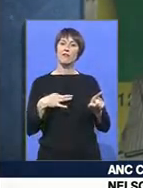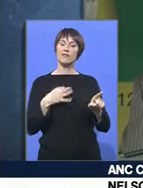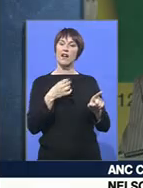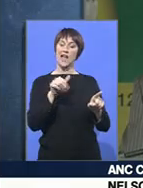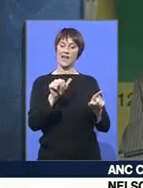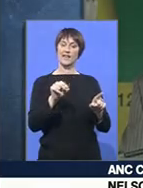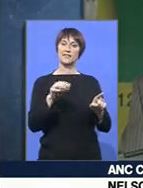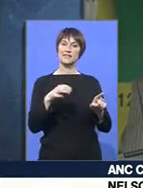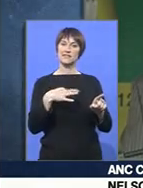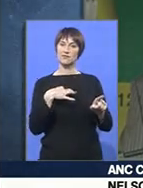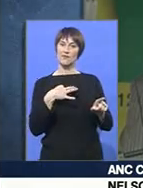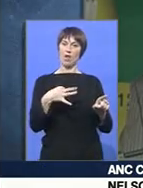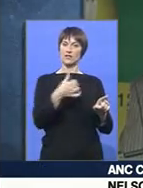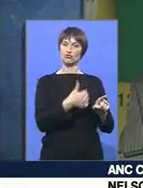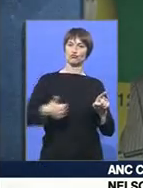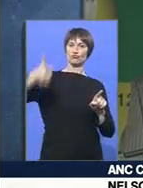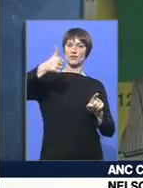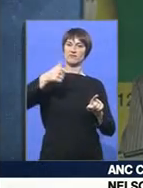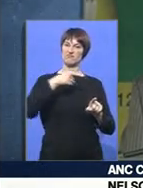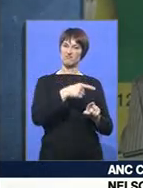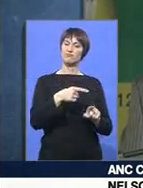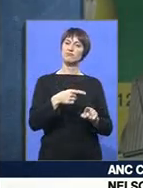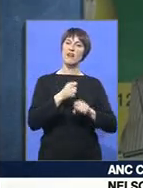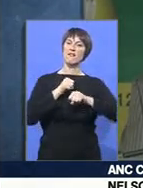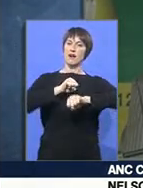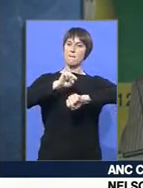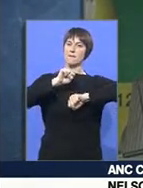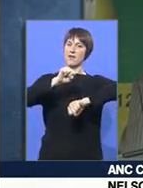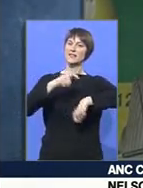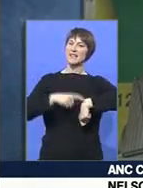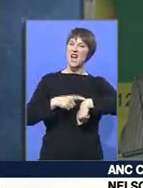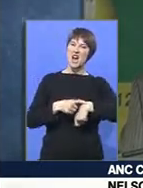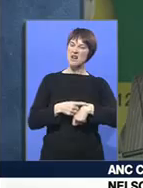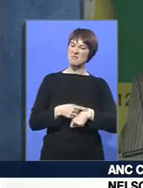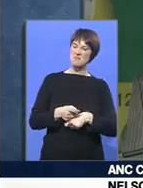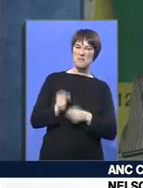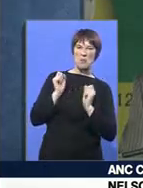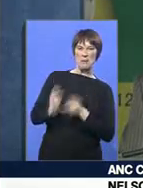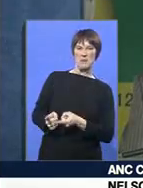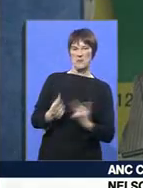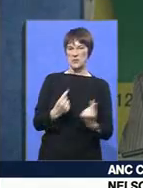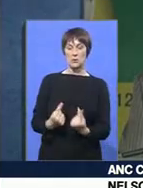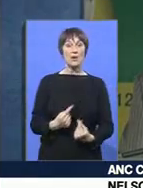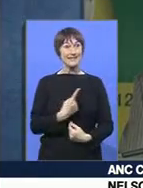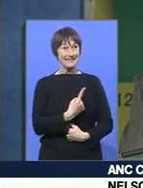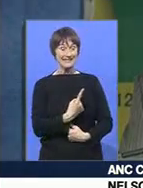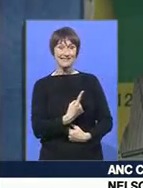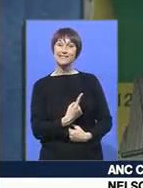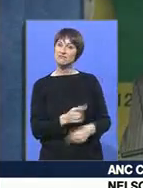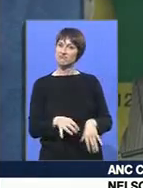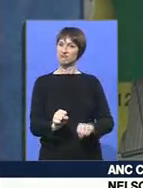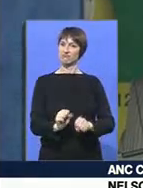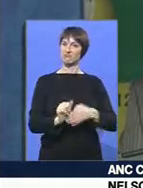the Defiance campaign. Madiba set the country in